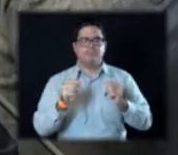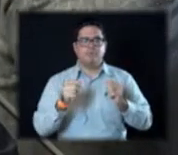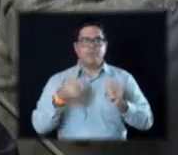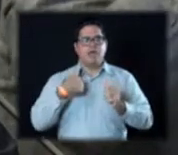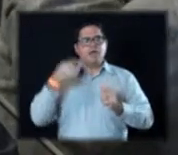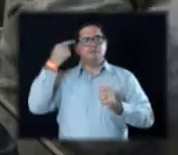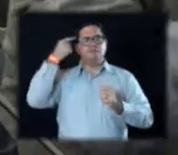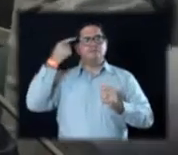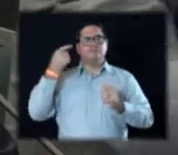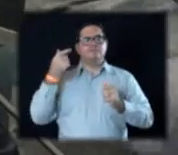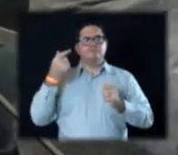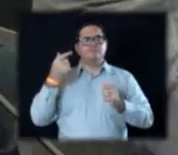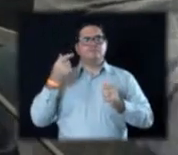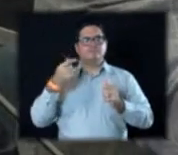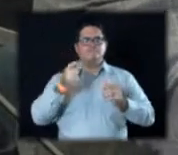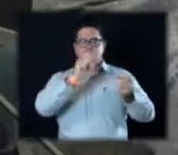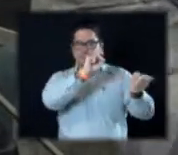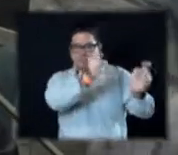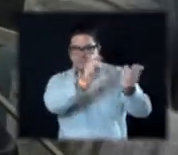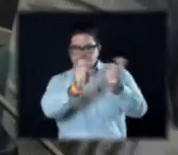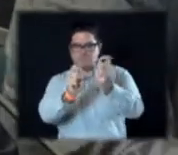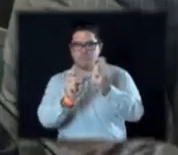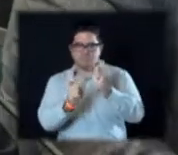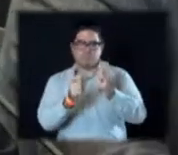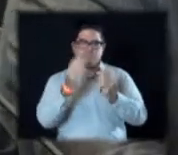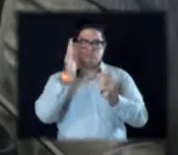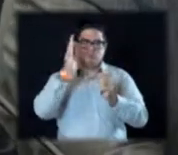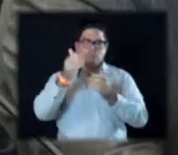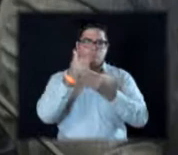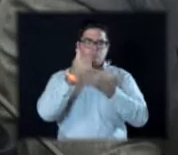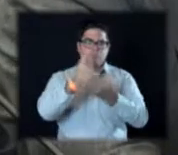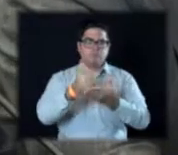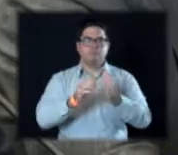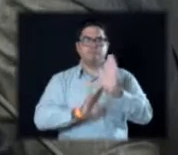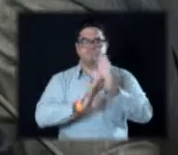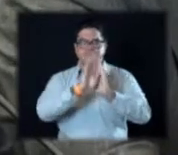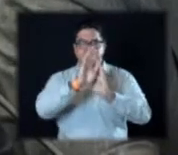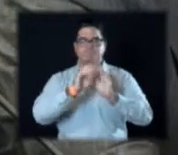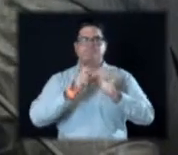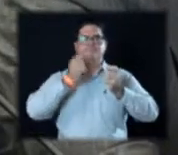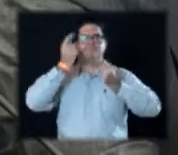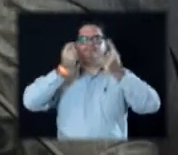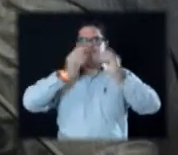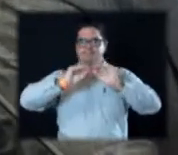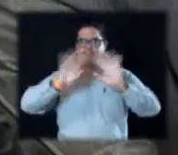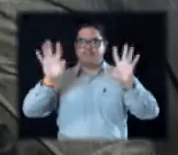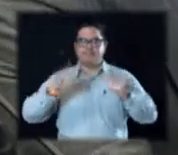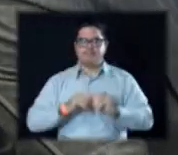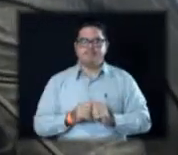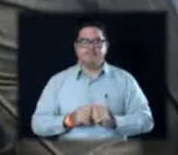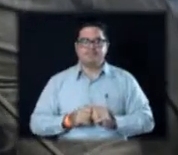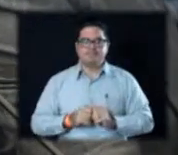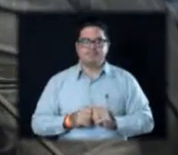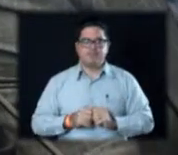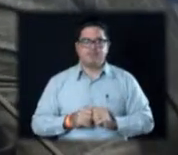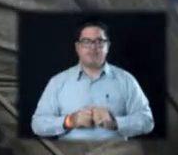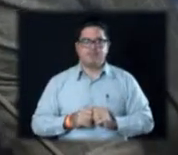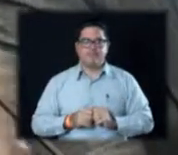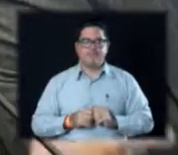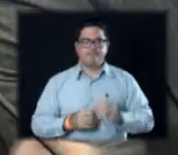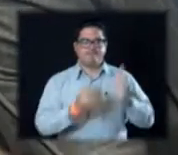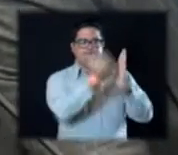to a better understanding the account balance information herein. Appendix A to the presentation provides